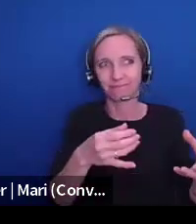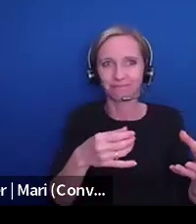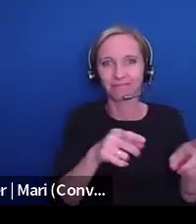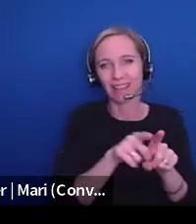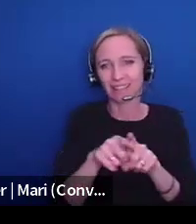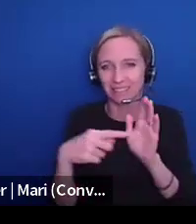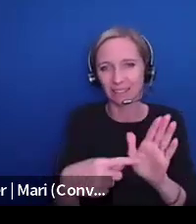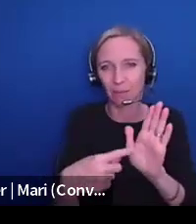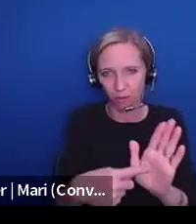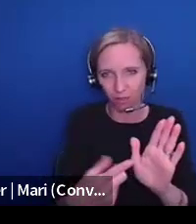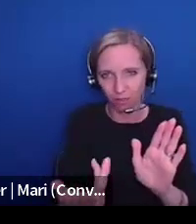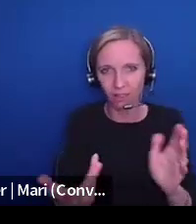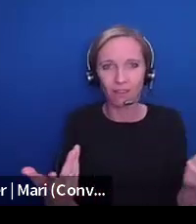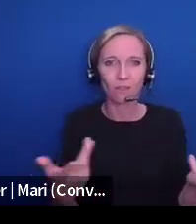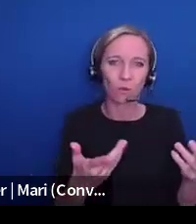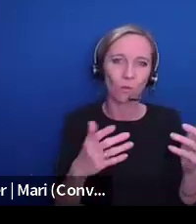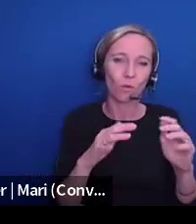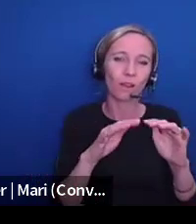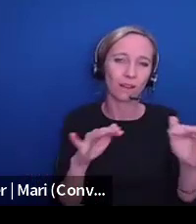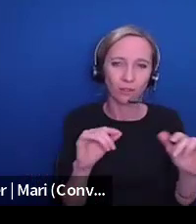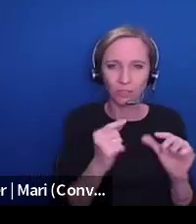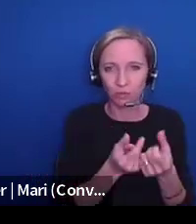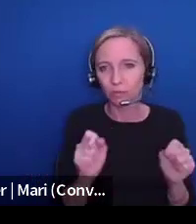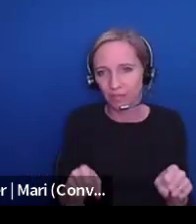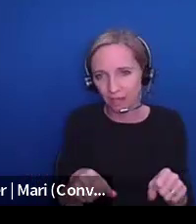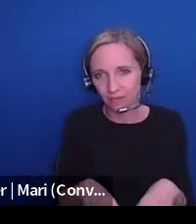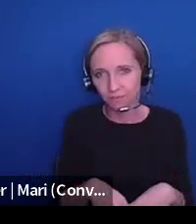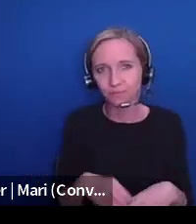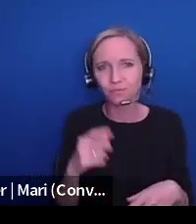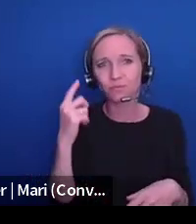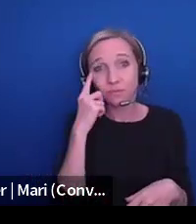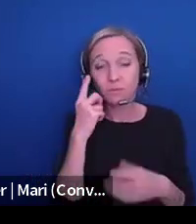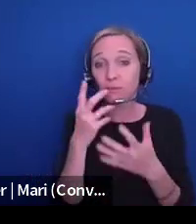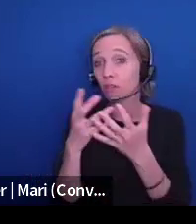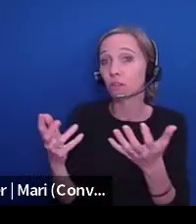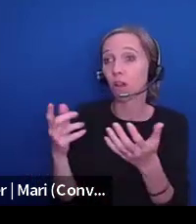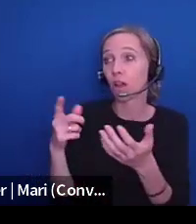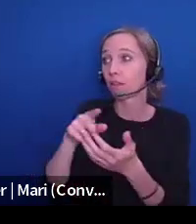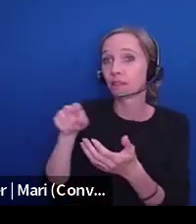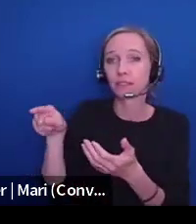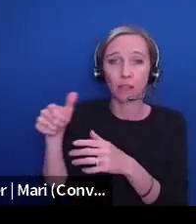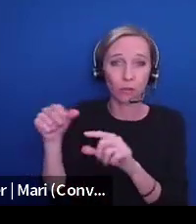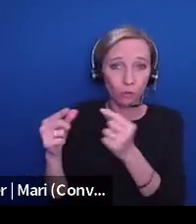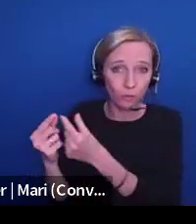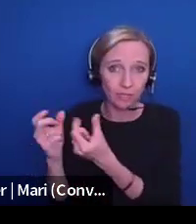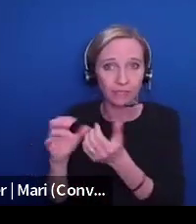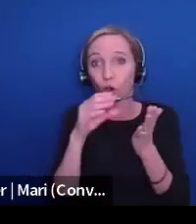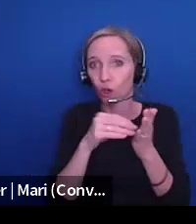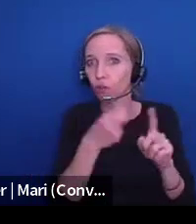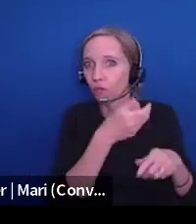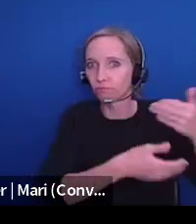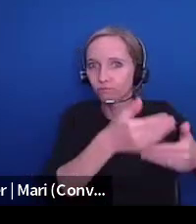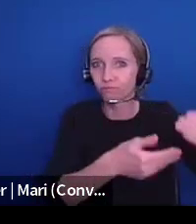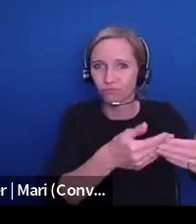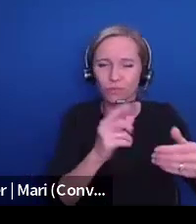a example of what these diversities group can do. So I think there's a lot the other groups can kind of learn from and so on. So we definitely